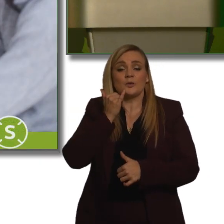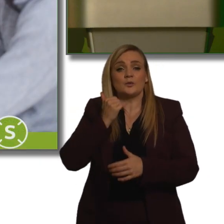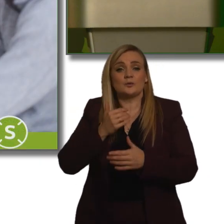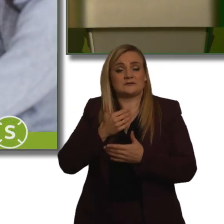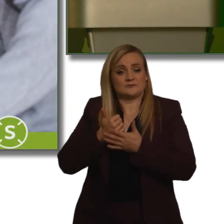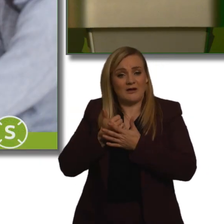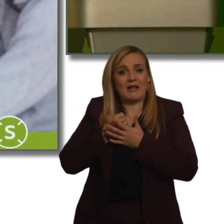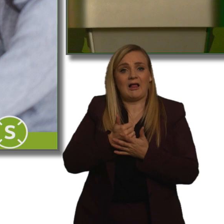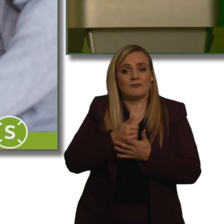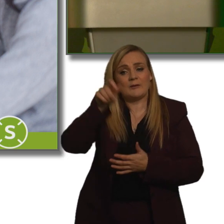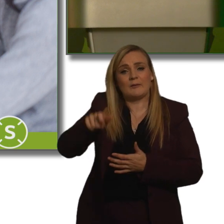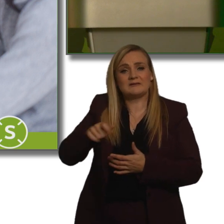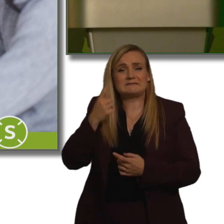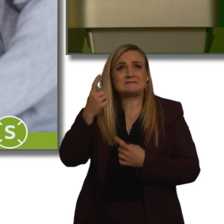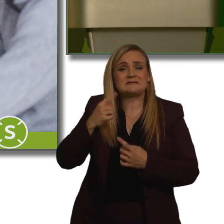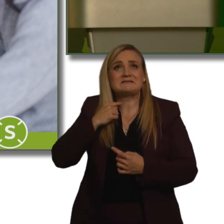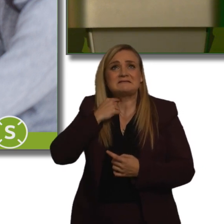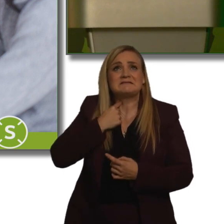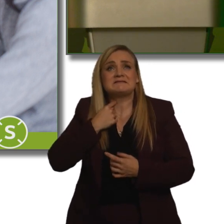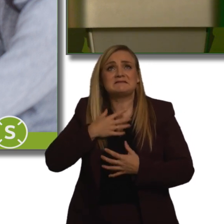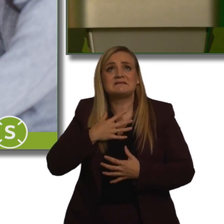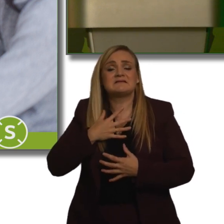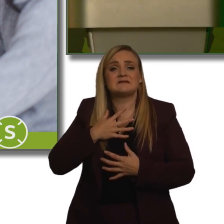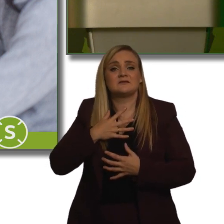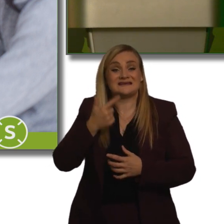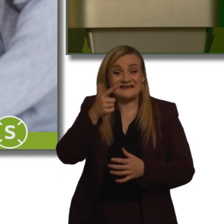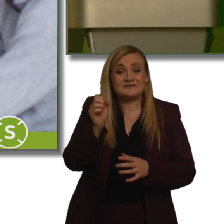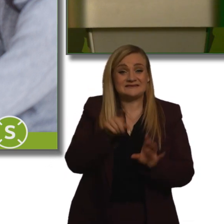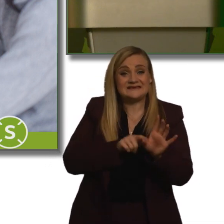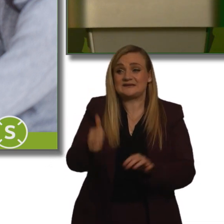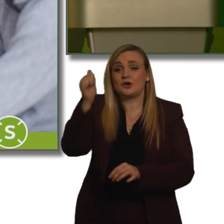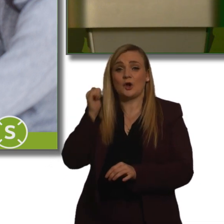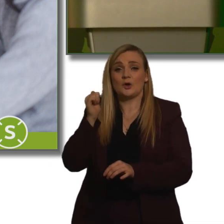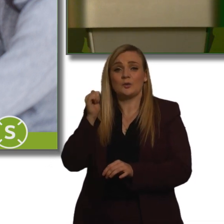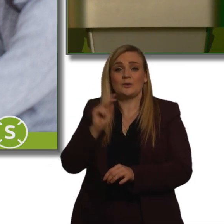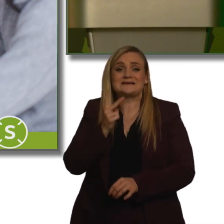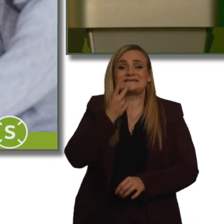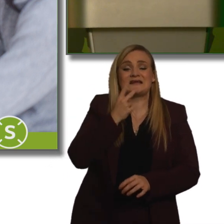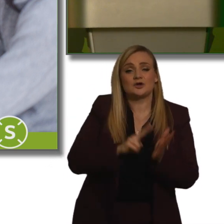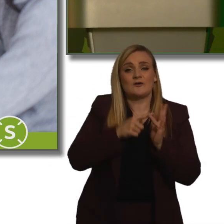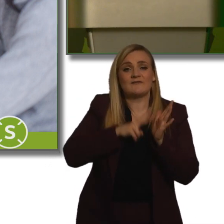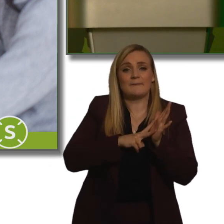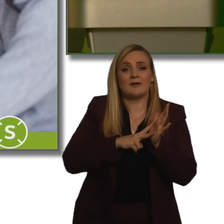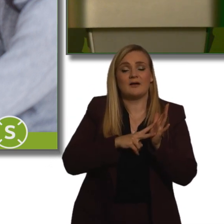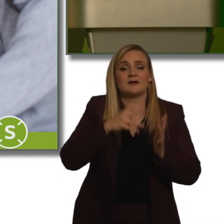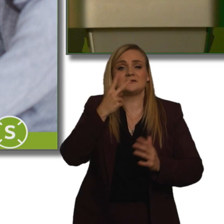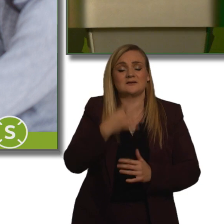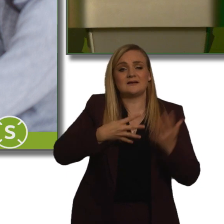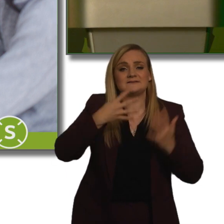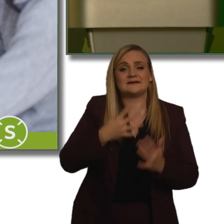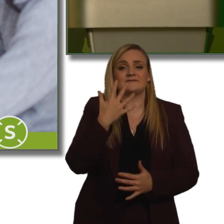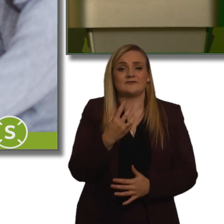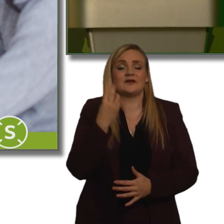for people thinking about suicide over 70 years ago on the 2nd of November 1953. Over